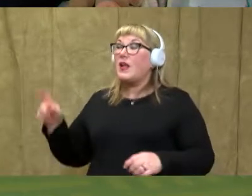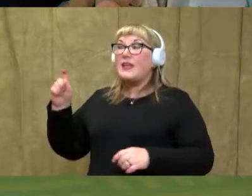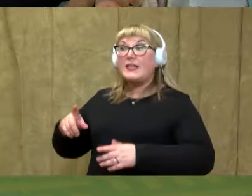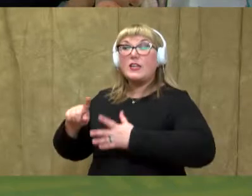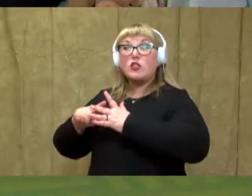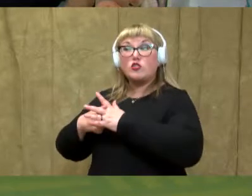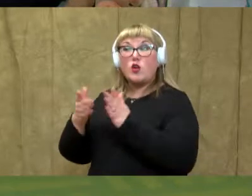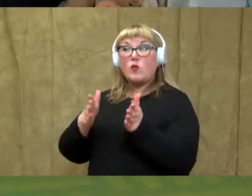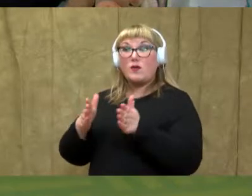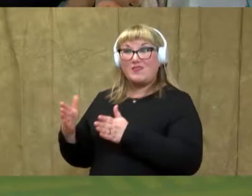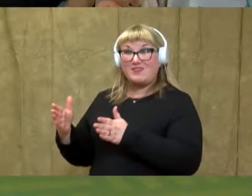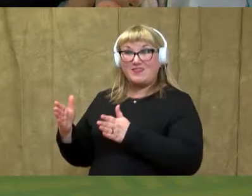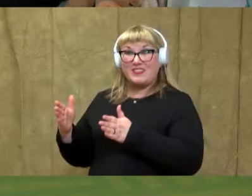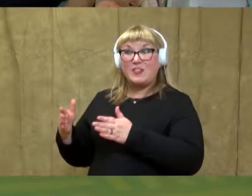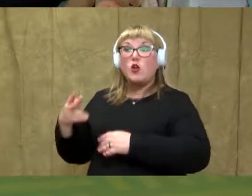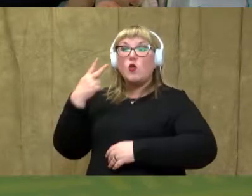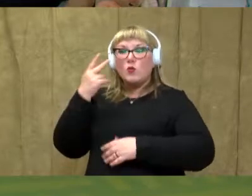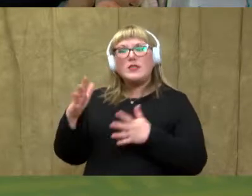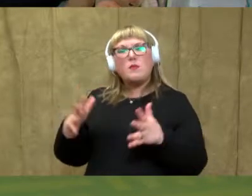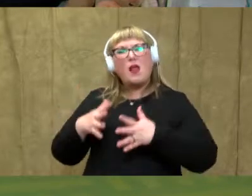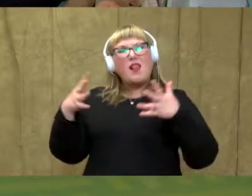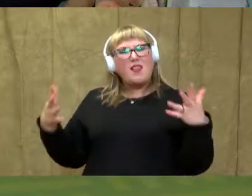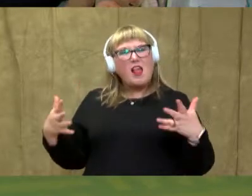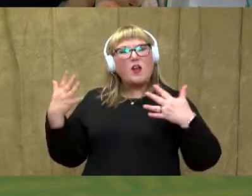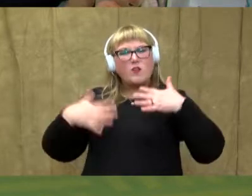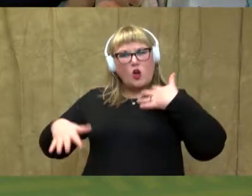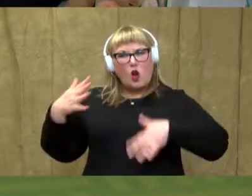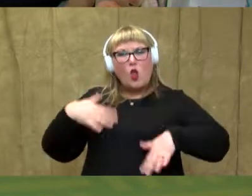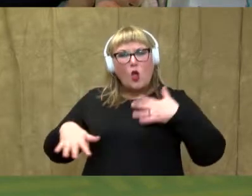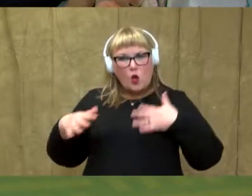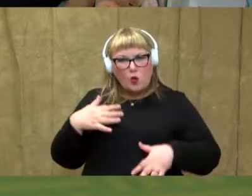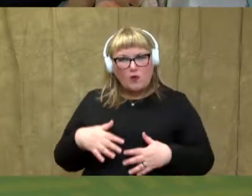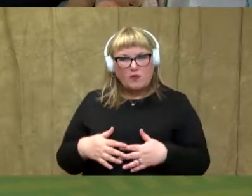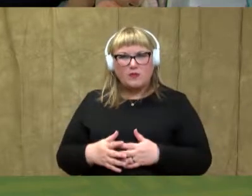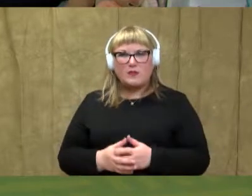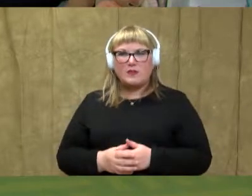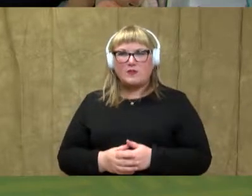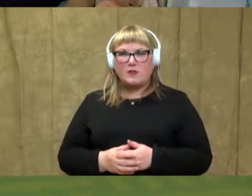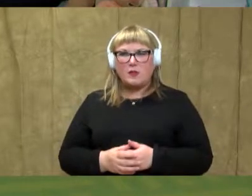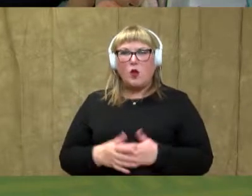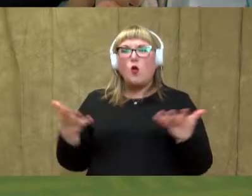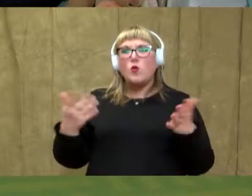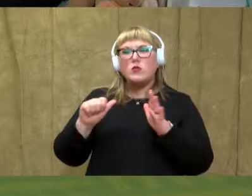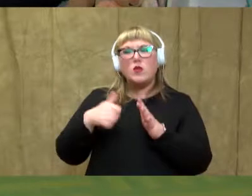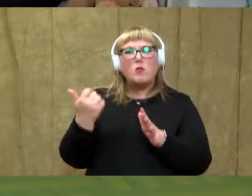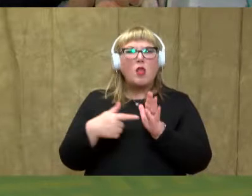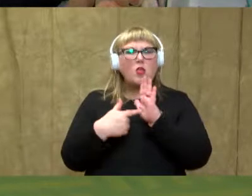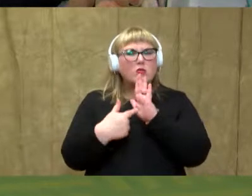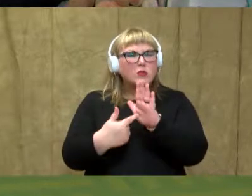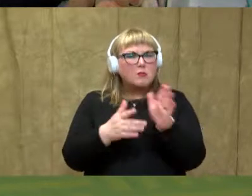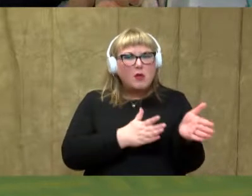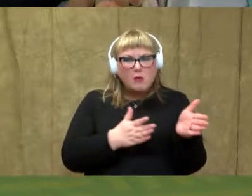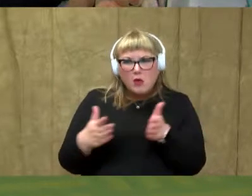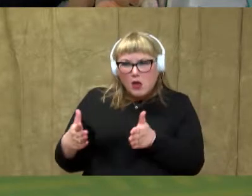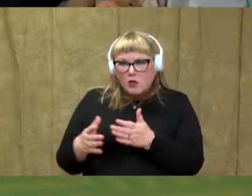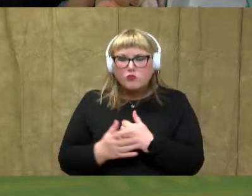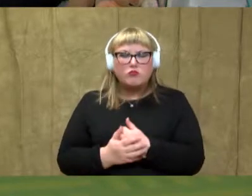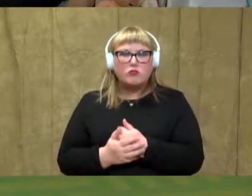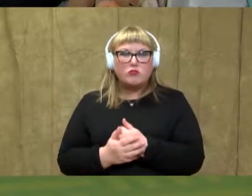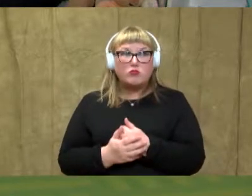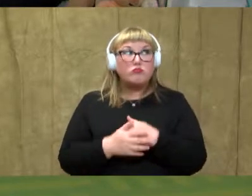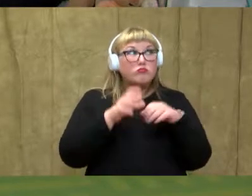Like we see them lots of times in clothes and things like that. Okay. Where are some other examples of patterns? Well, you can find patterns